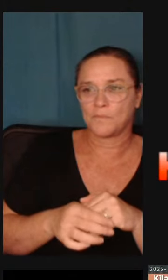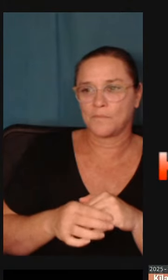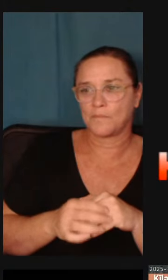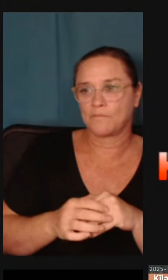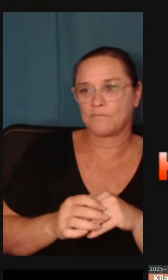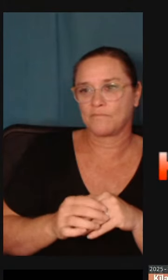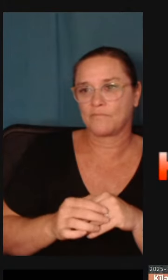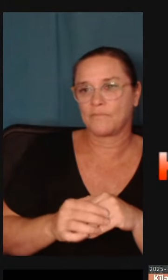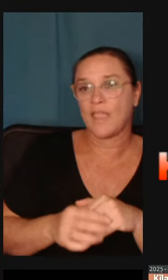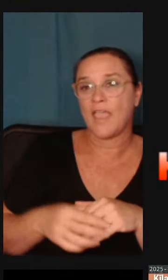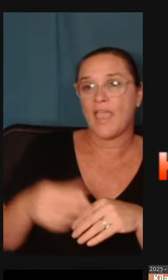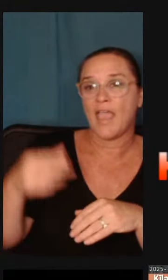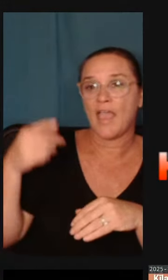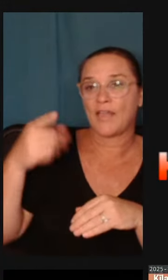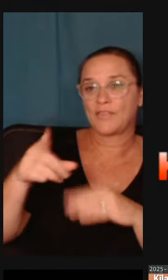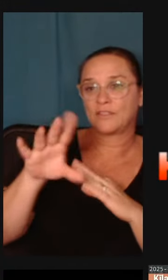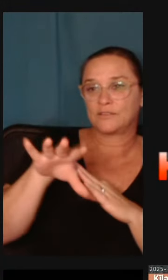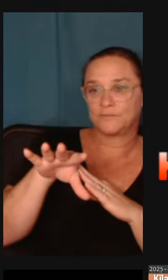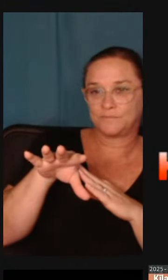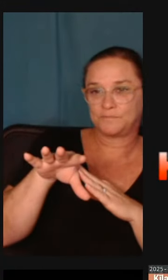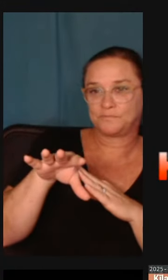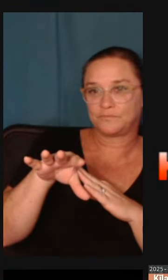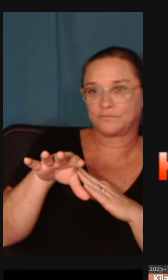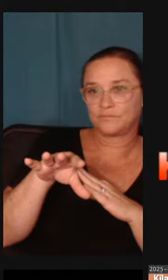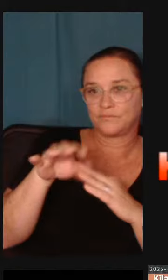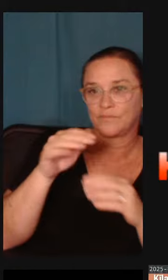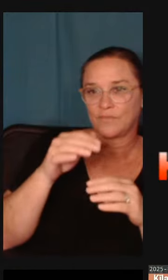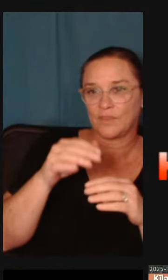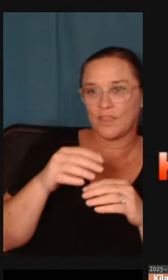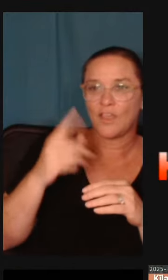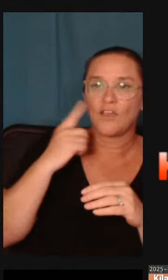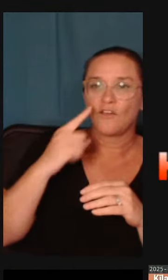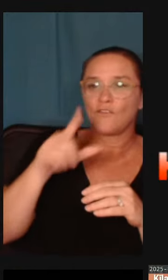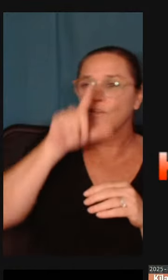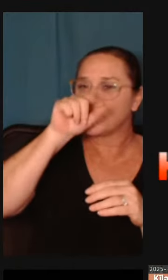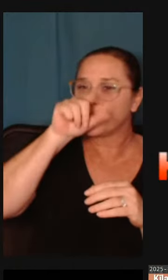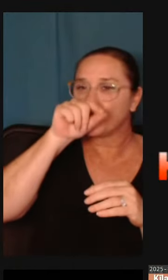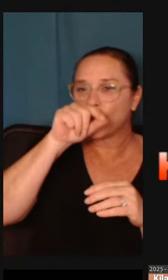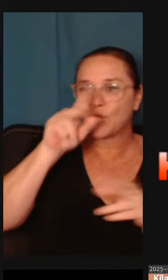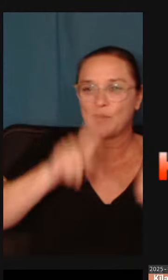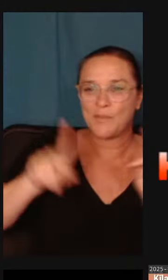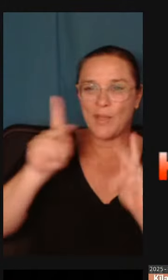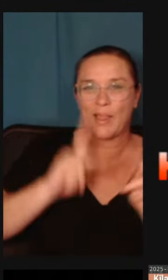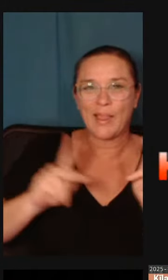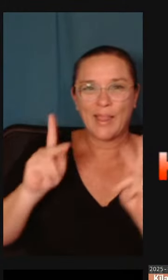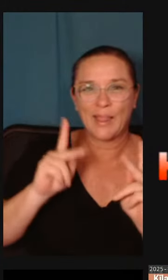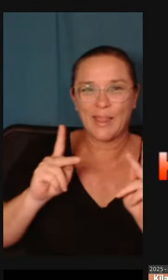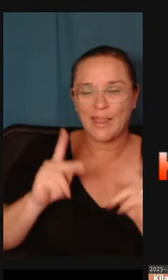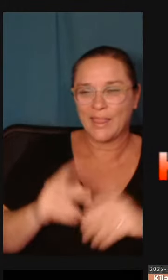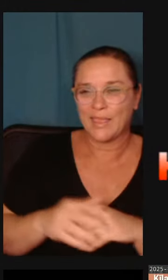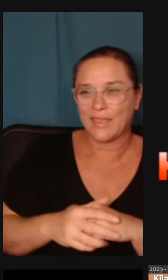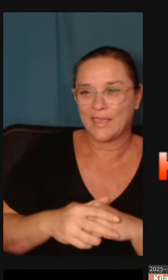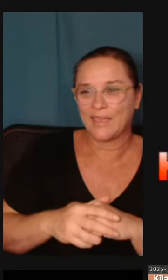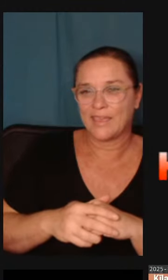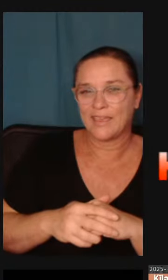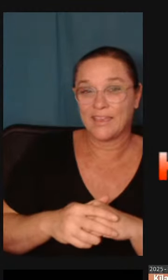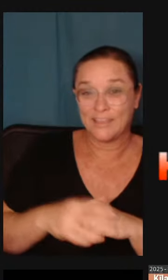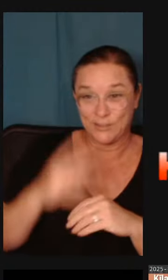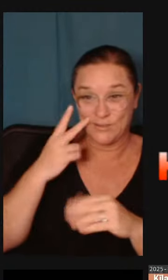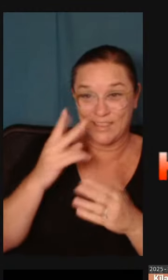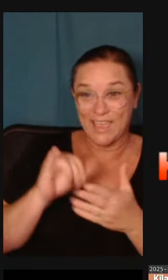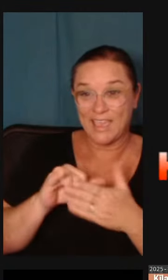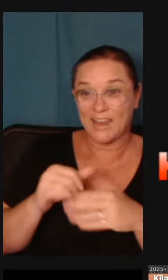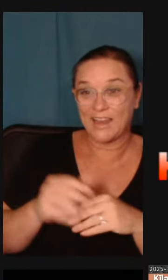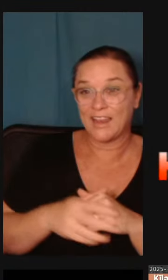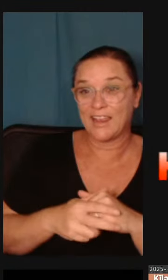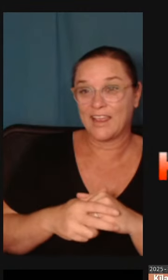And this is a shot that's coming up here that everybody, for the bird nerds, right there. Did you see it?